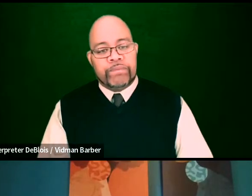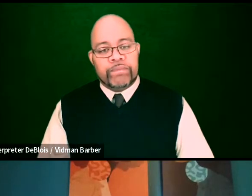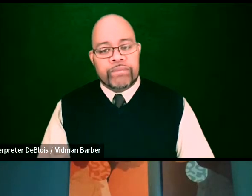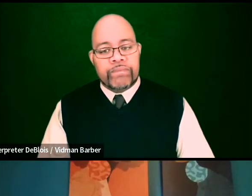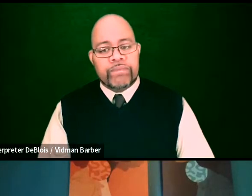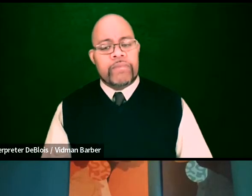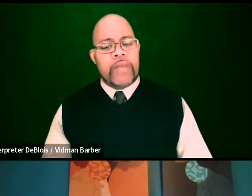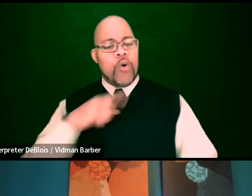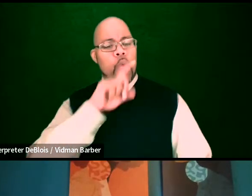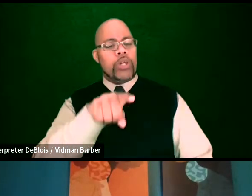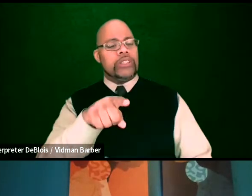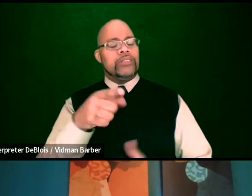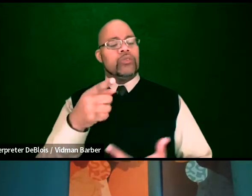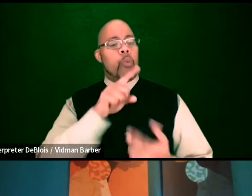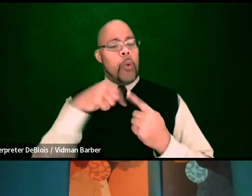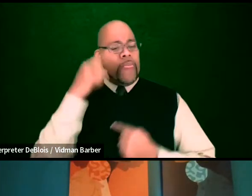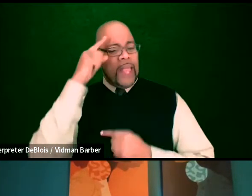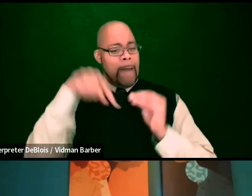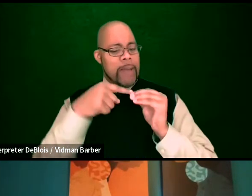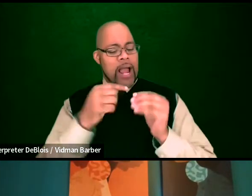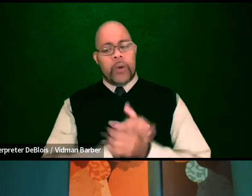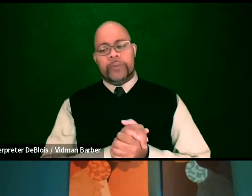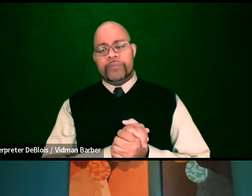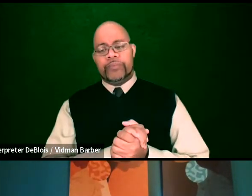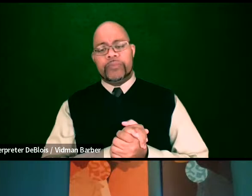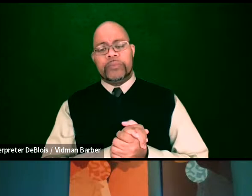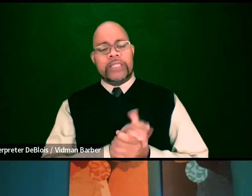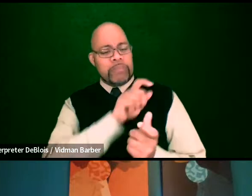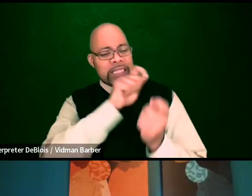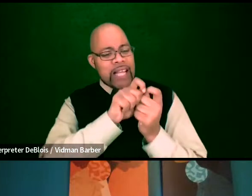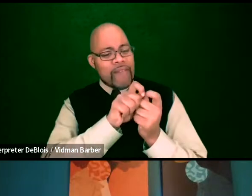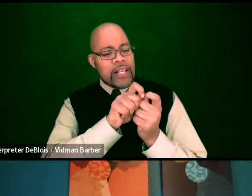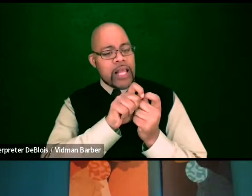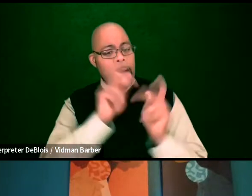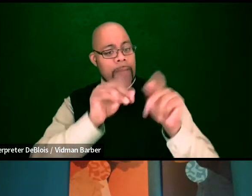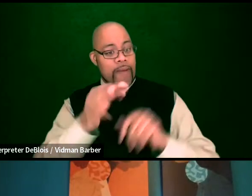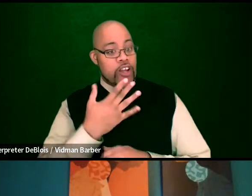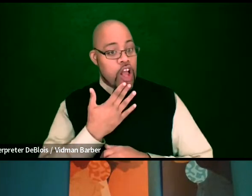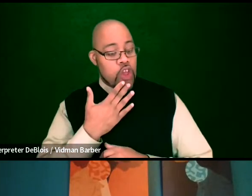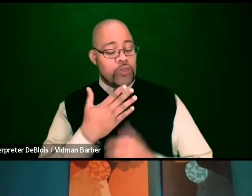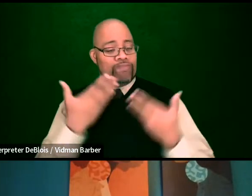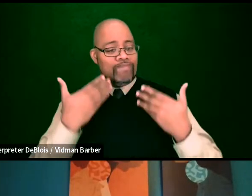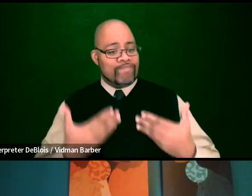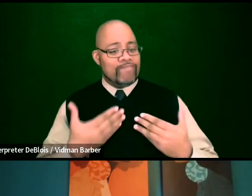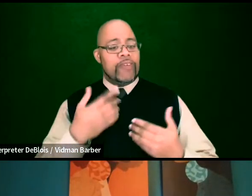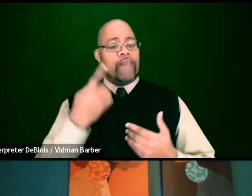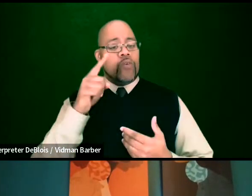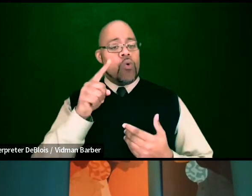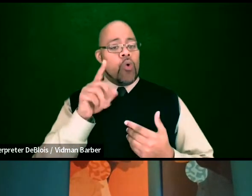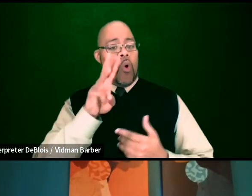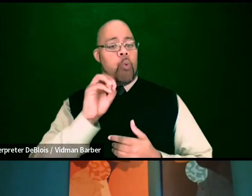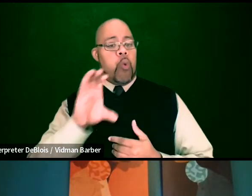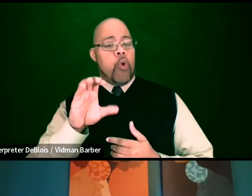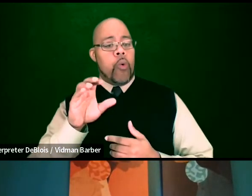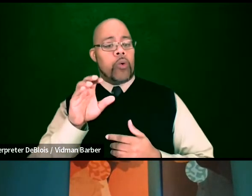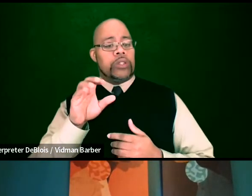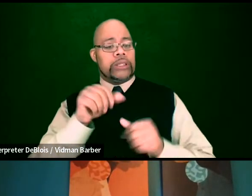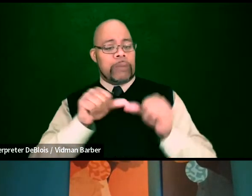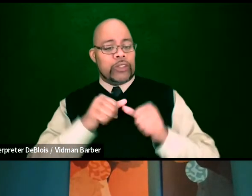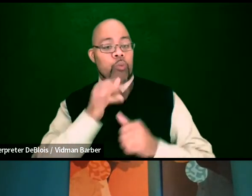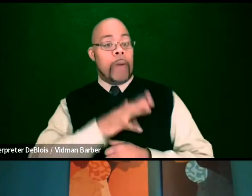I have a question. So when we're thinking about specifically being people of color, and for a woke space, women of